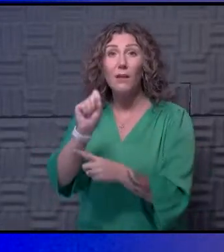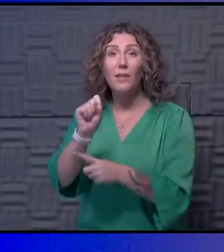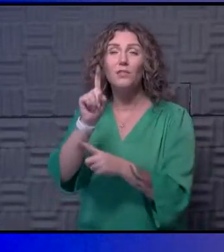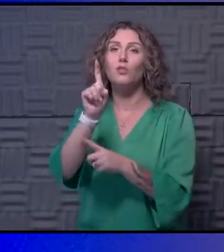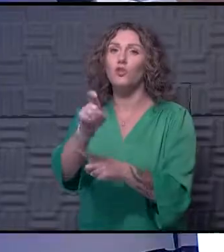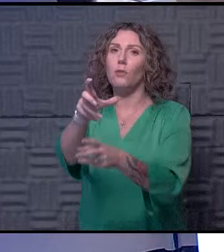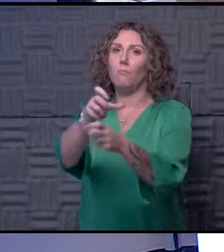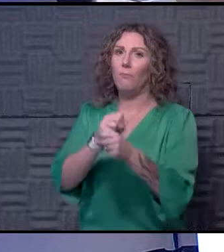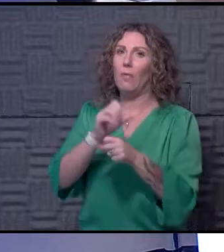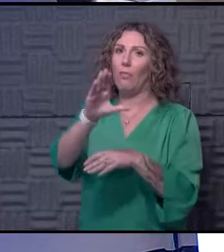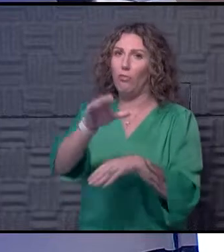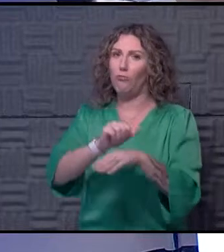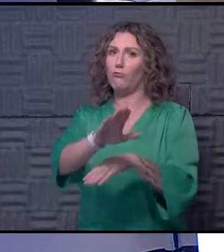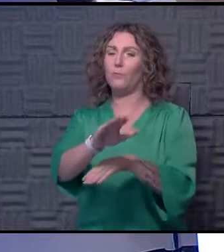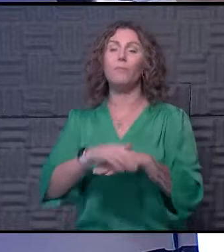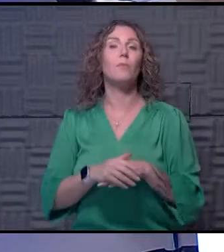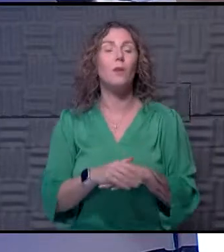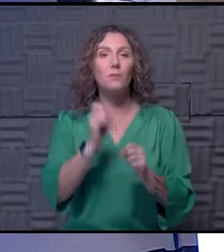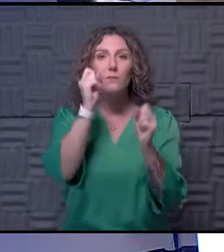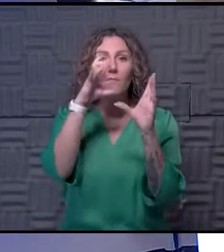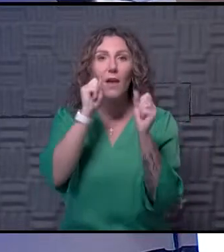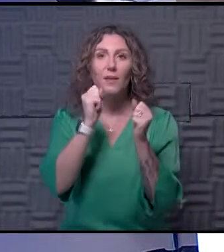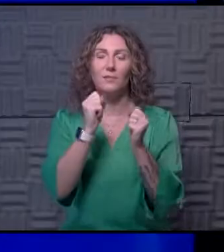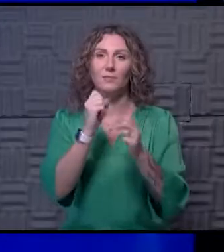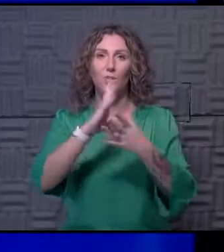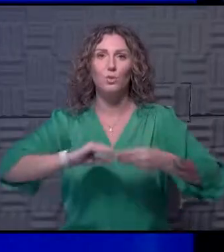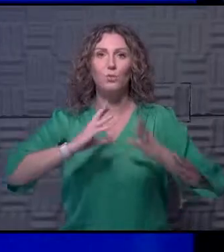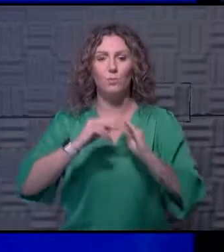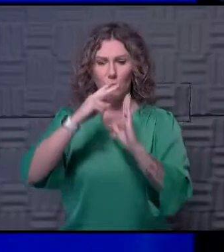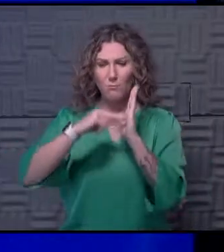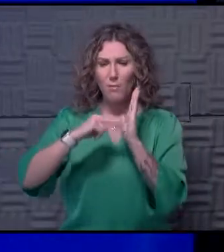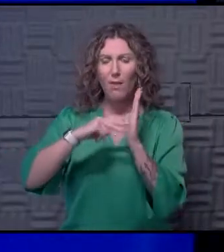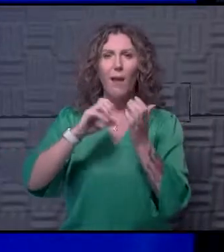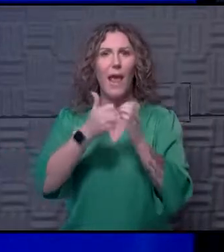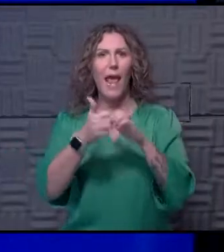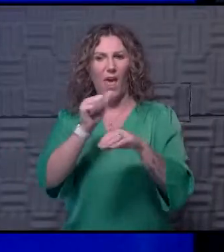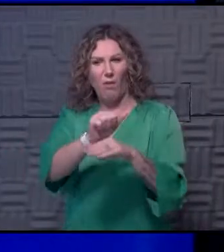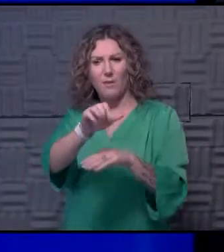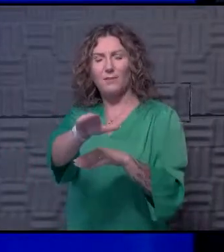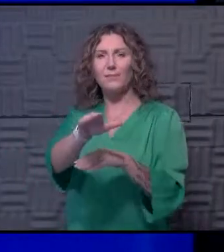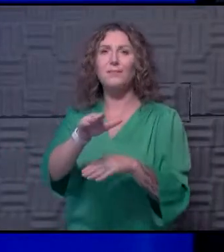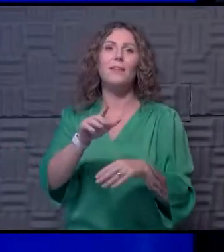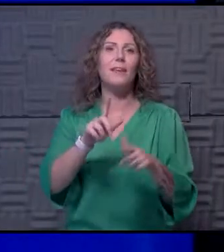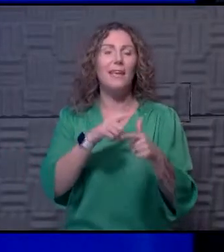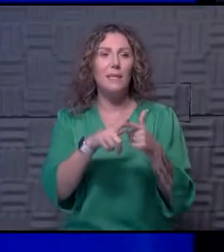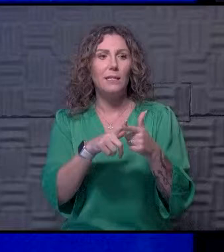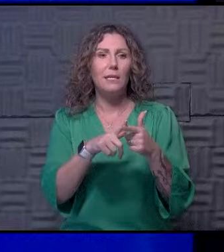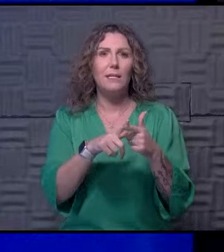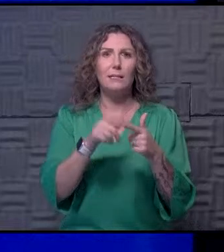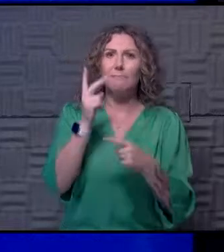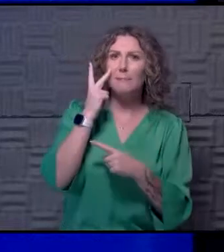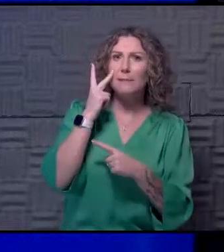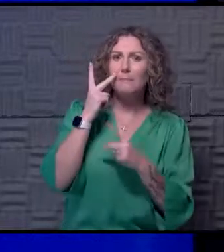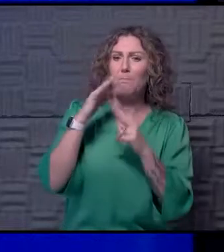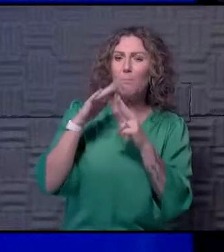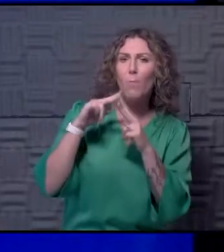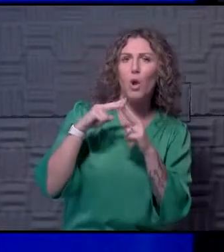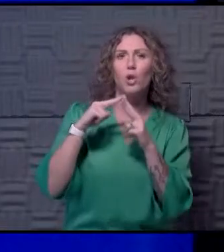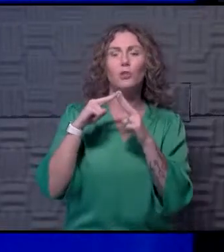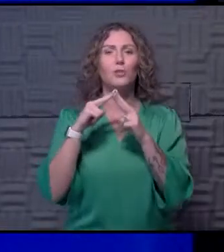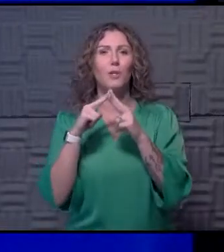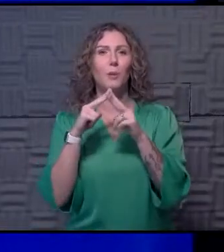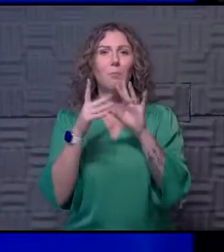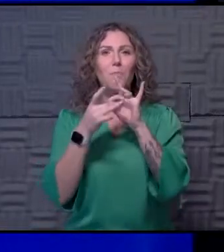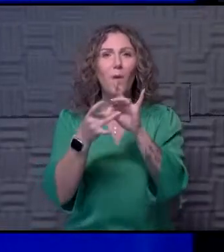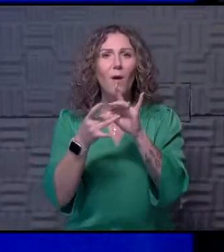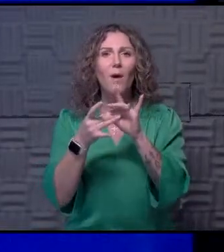shipments. So, you know, it was a fascinating story to read about how that's being delivered, and then to look at the partnership between Walgreens and